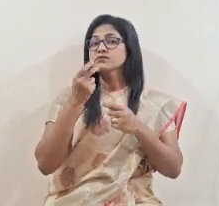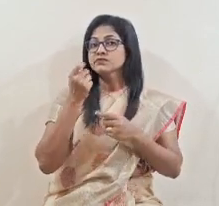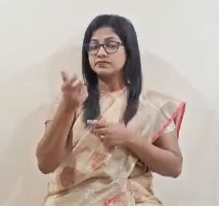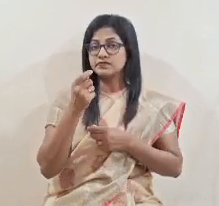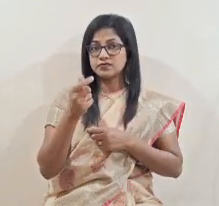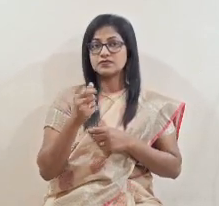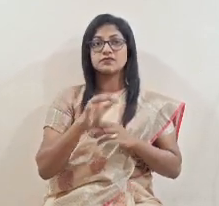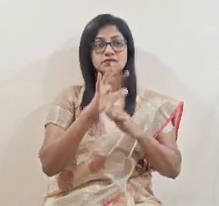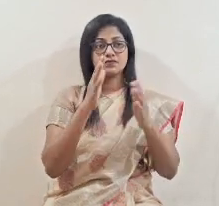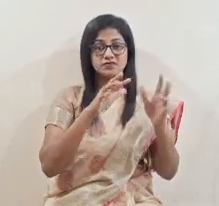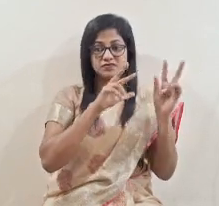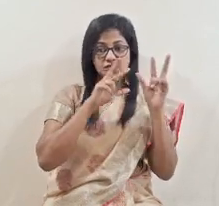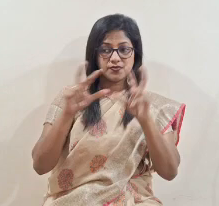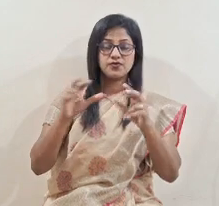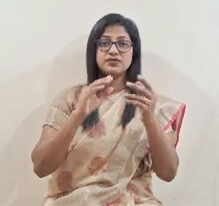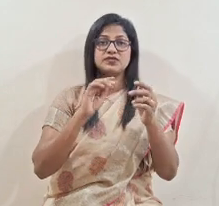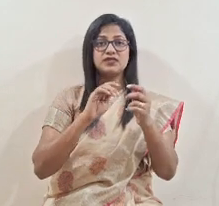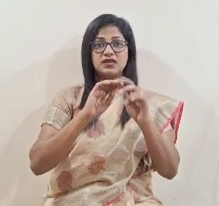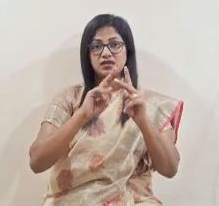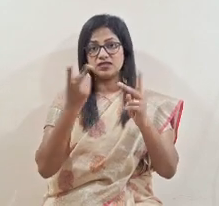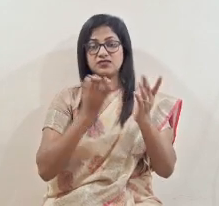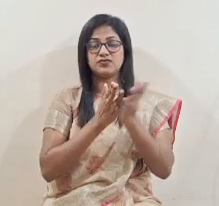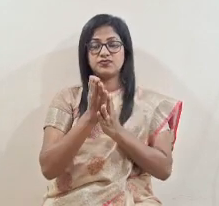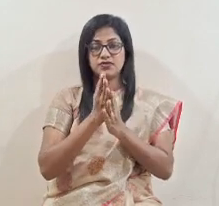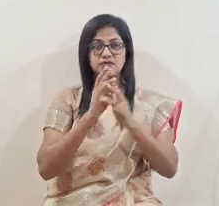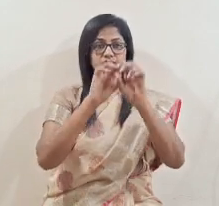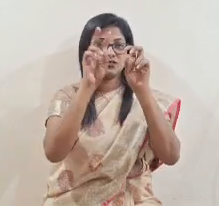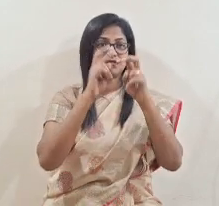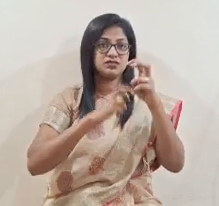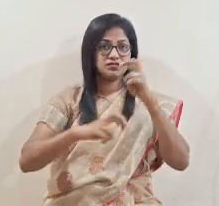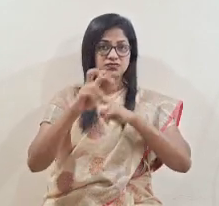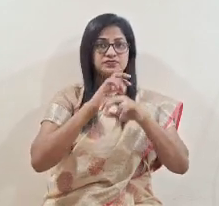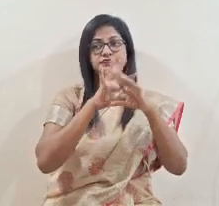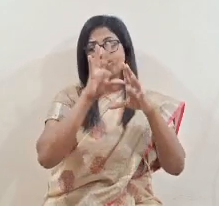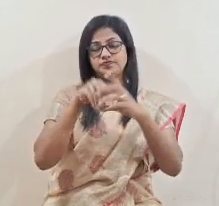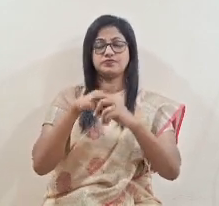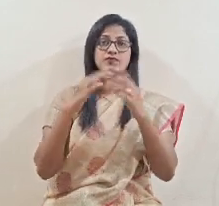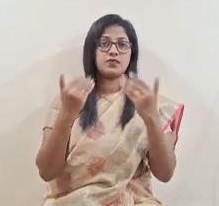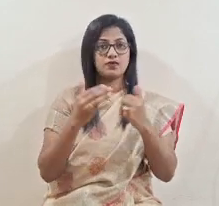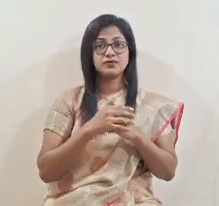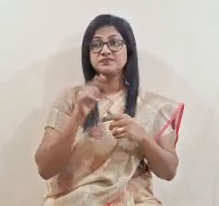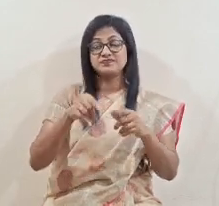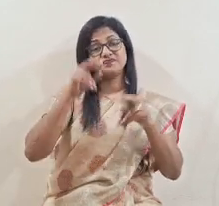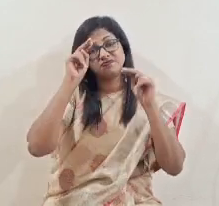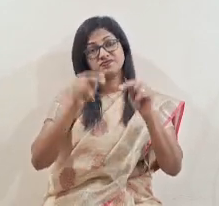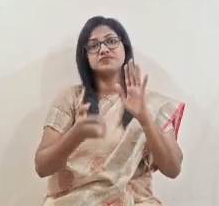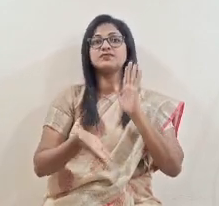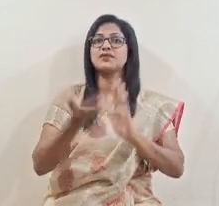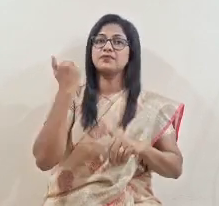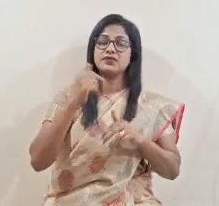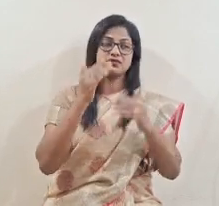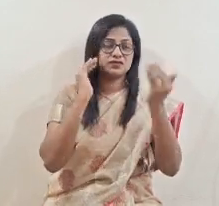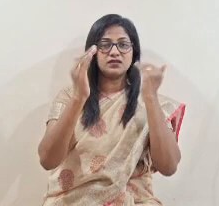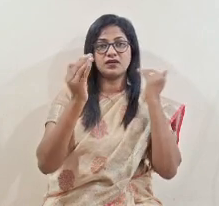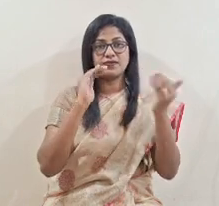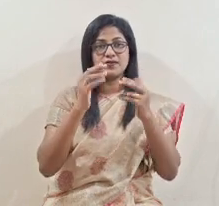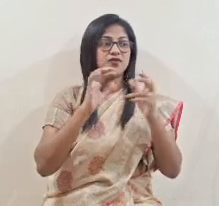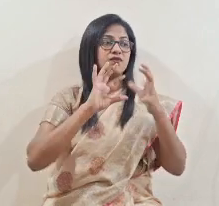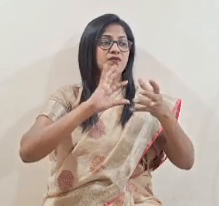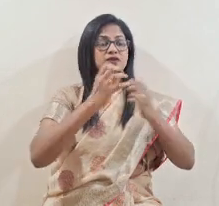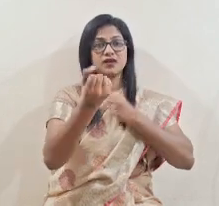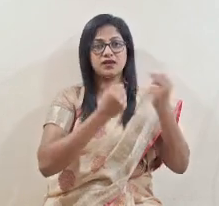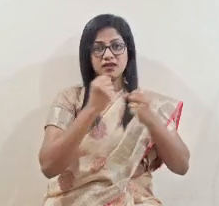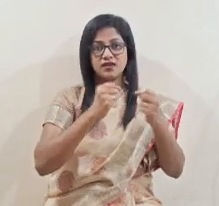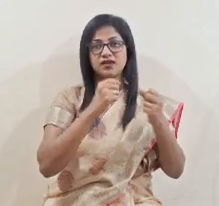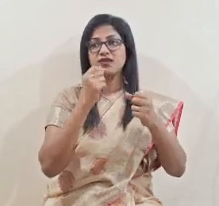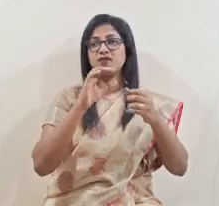users can shift to the alternative mode of transportation. So it was necessary to compare them with the automobile travel